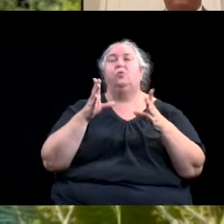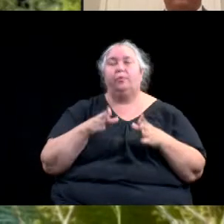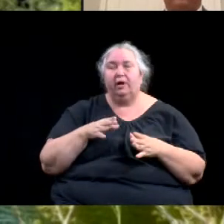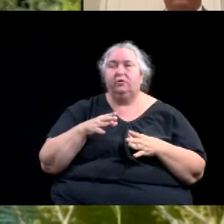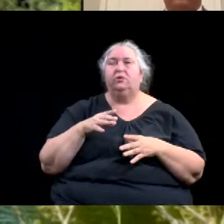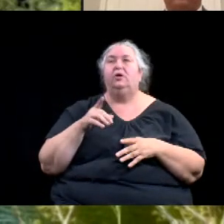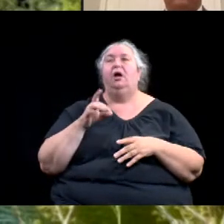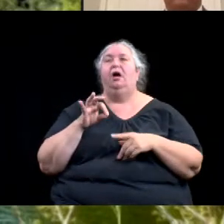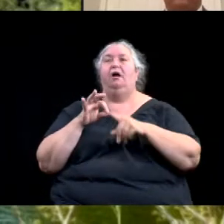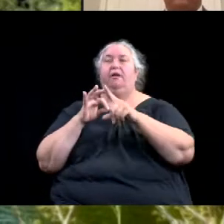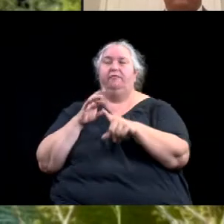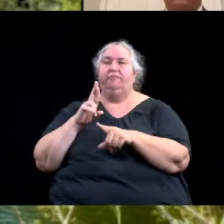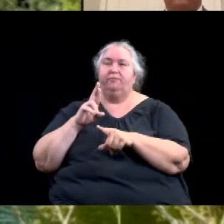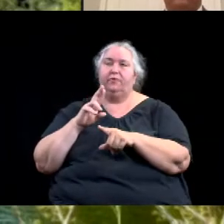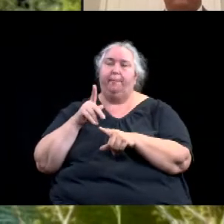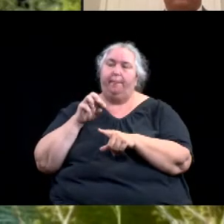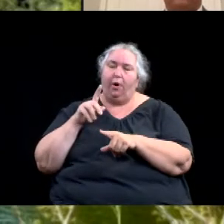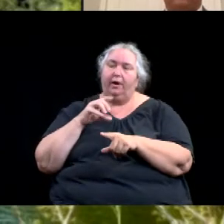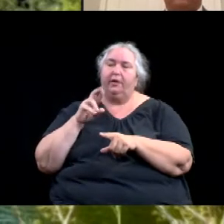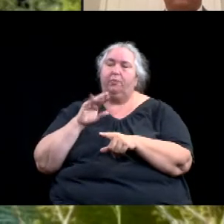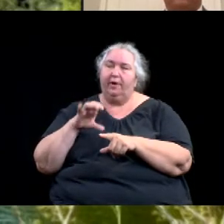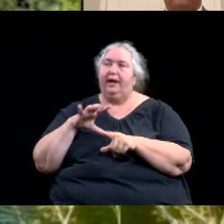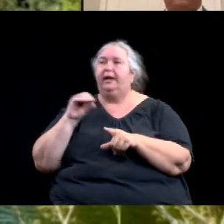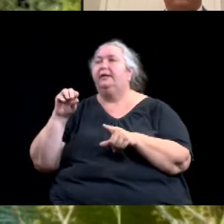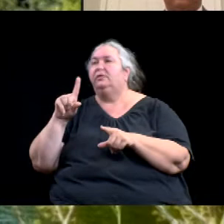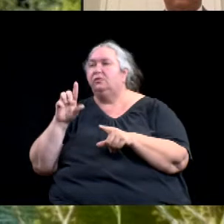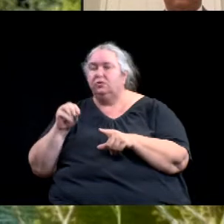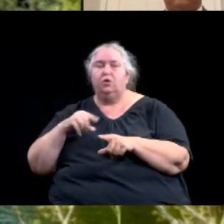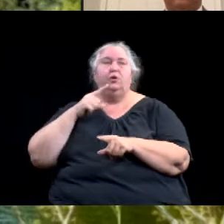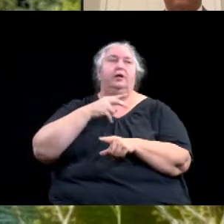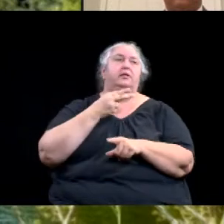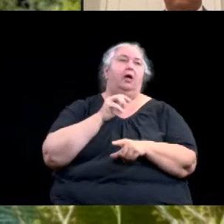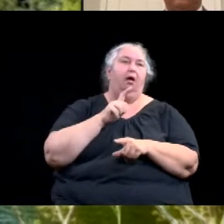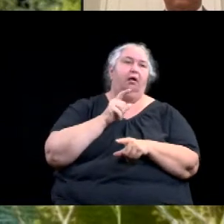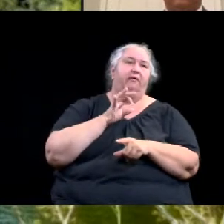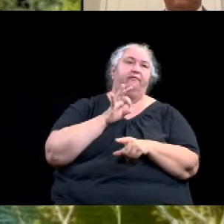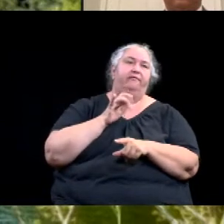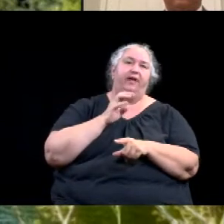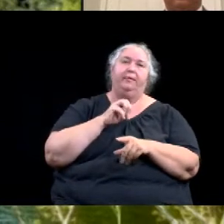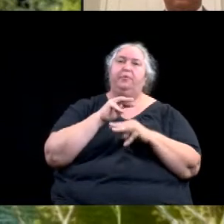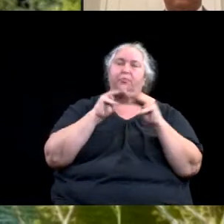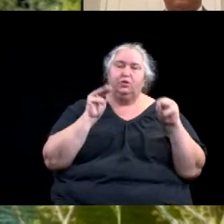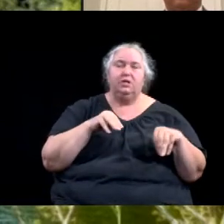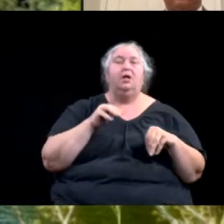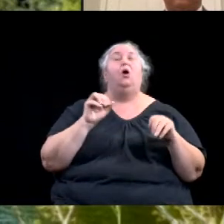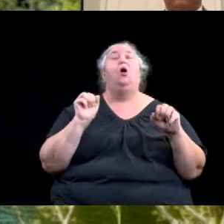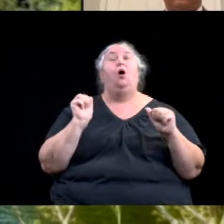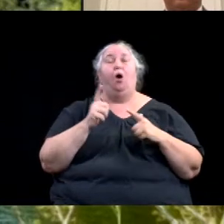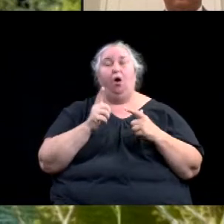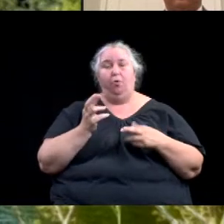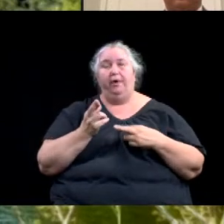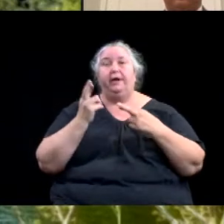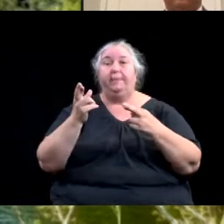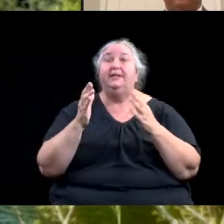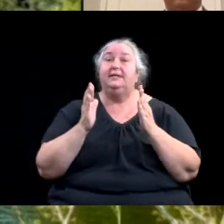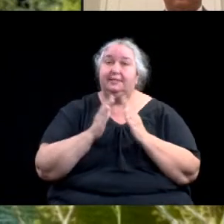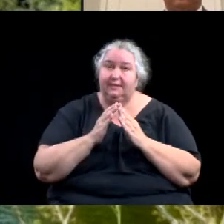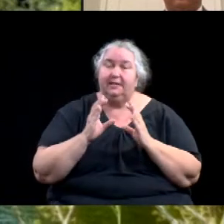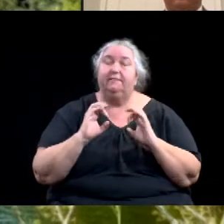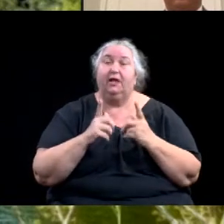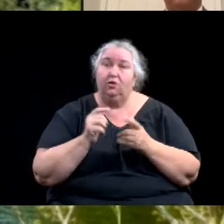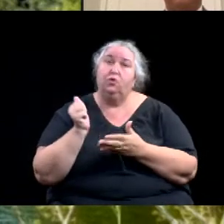Council do approve the standards of care set forth in this ordinance. And with that, many